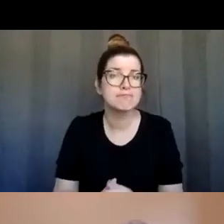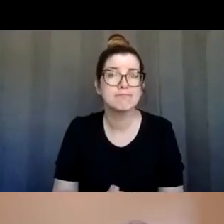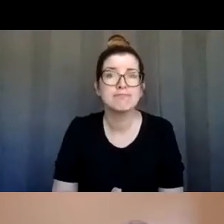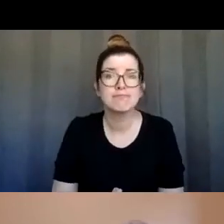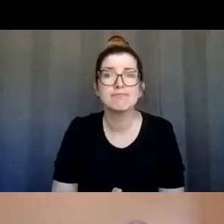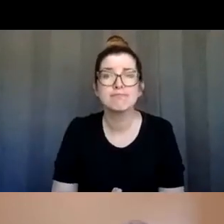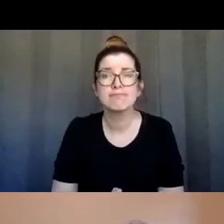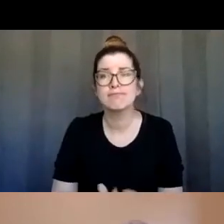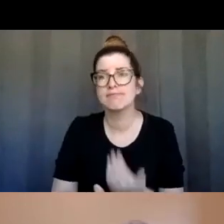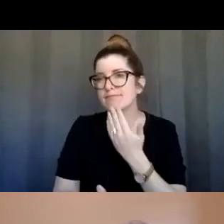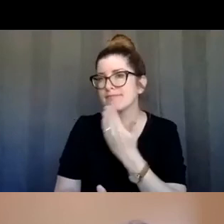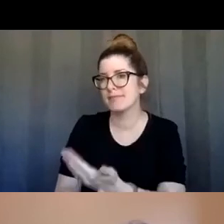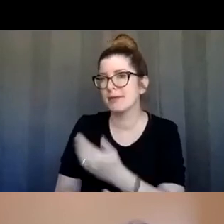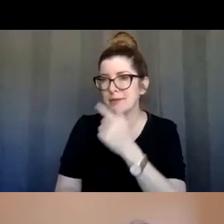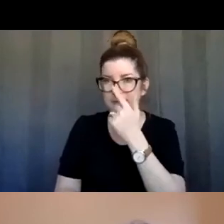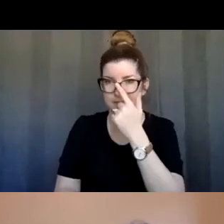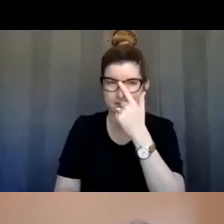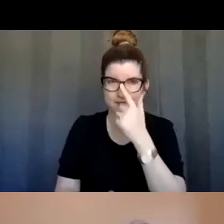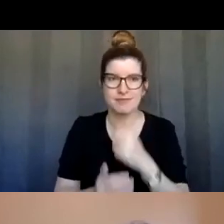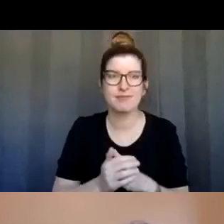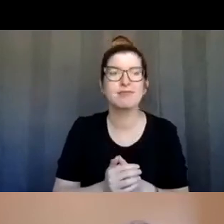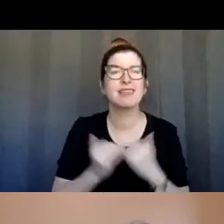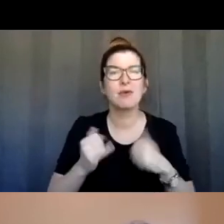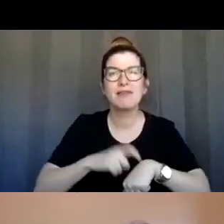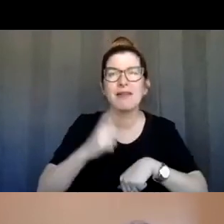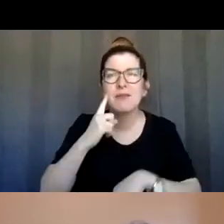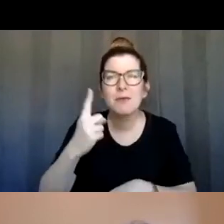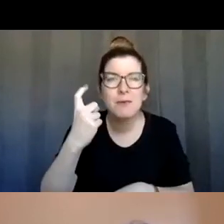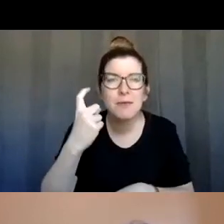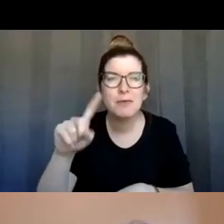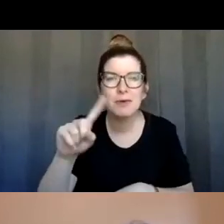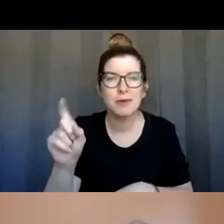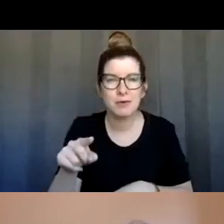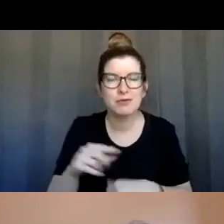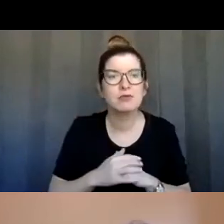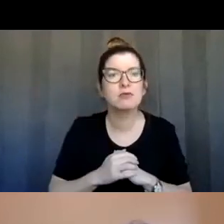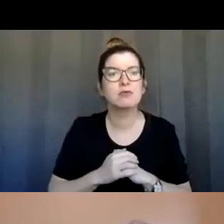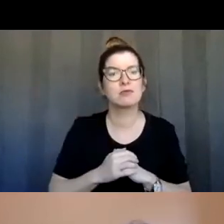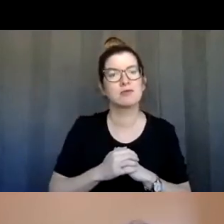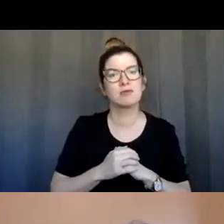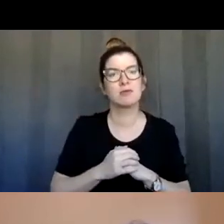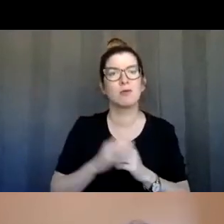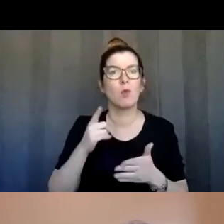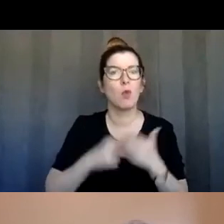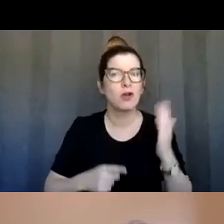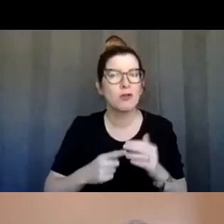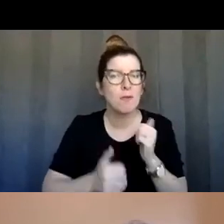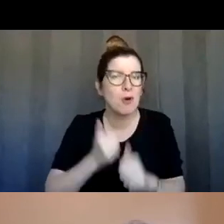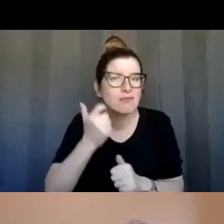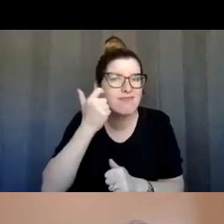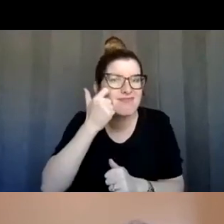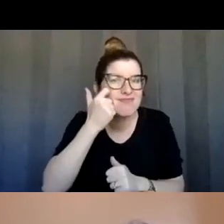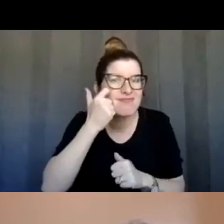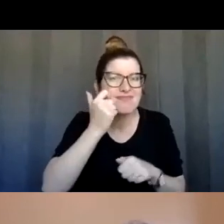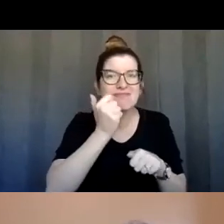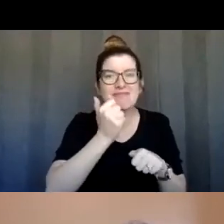Thank you. And we have time for just one last question. What are the latest developments with the Leona Tate Foundation for Change